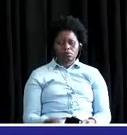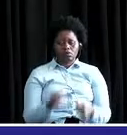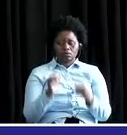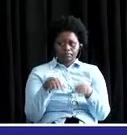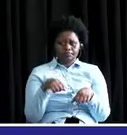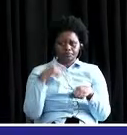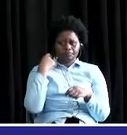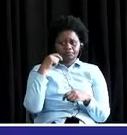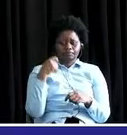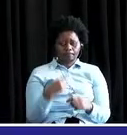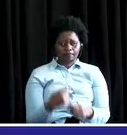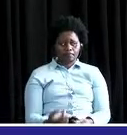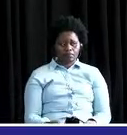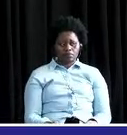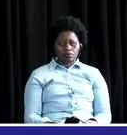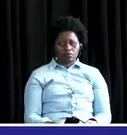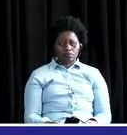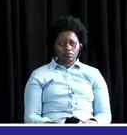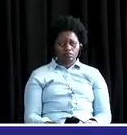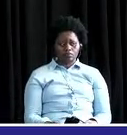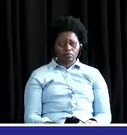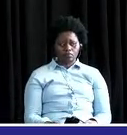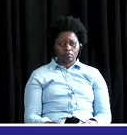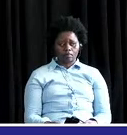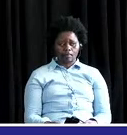Yes, Speaker. Yes?